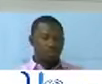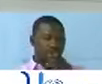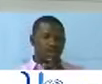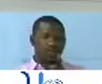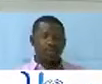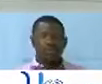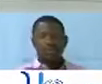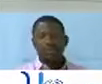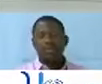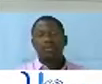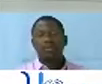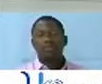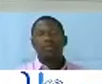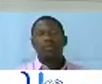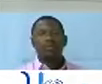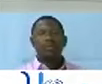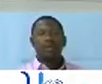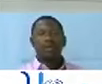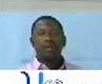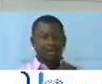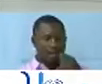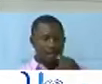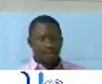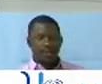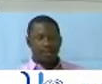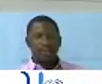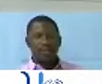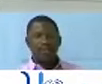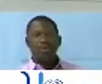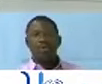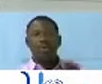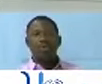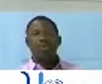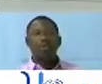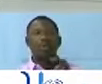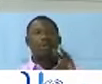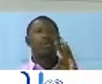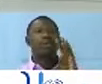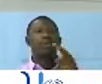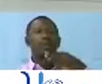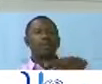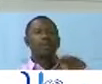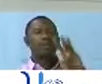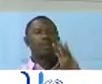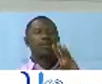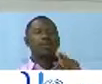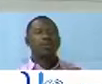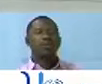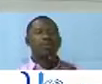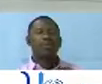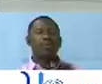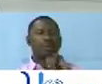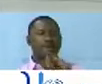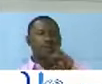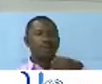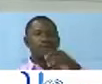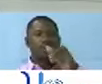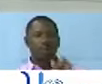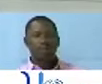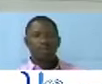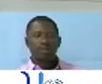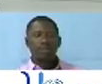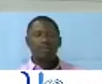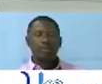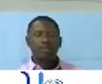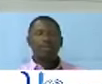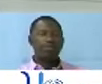of the 13th of January. Ñu ngi am letter fukki fan ak ñett ci wéri January where we reiterated our call